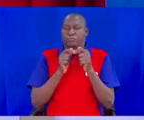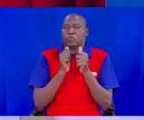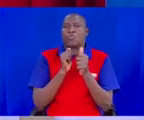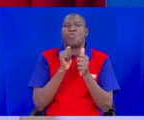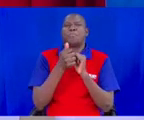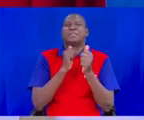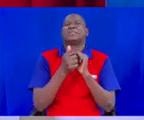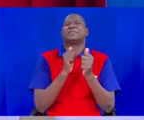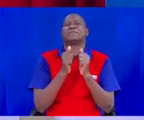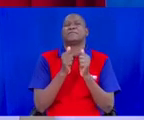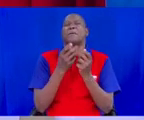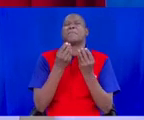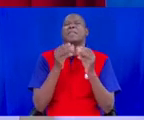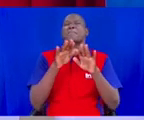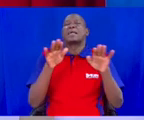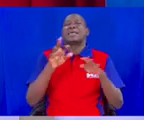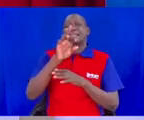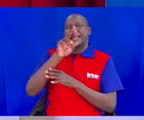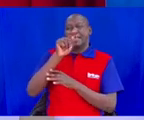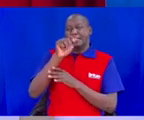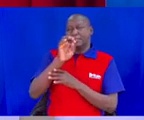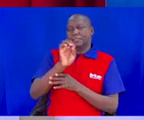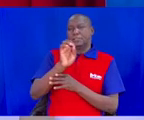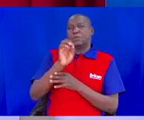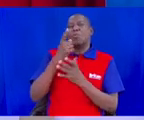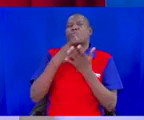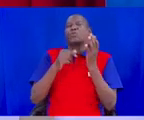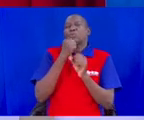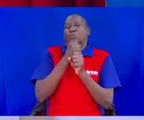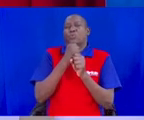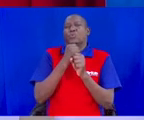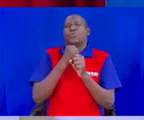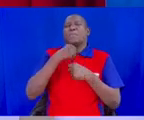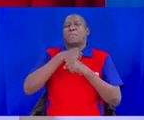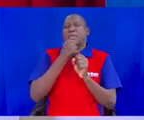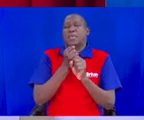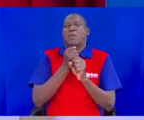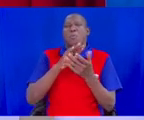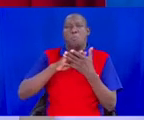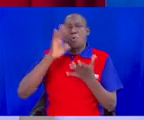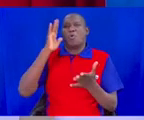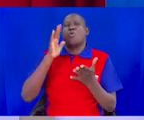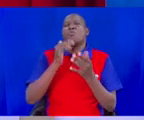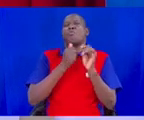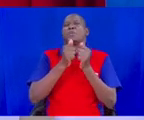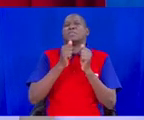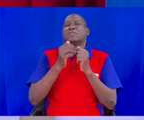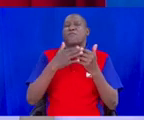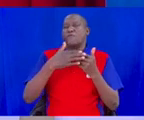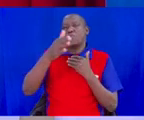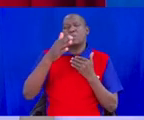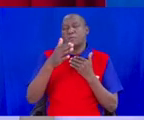market rate and what exactly are we doing to make it even more competitive going forward.